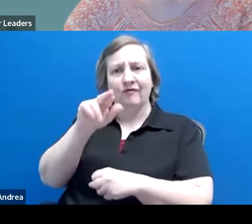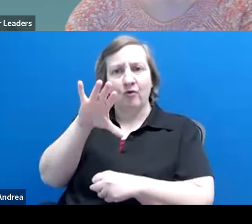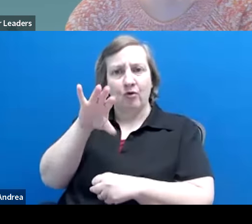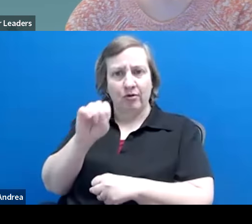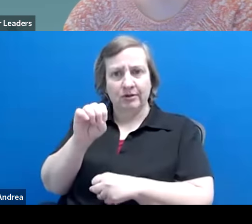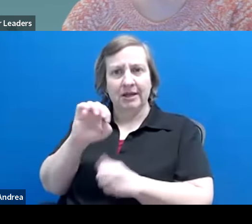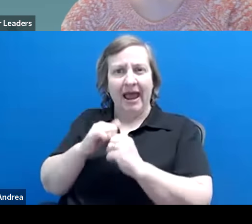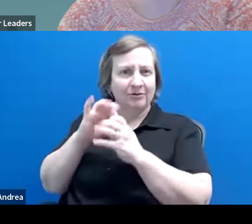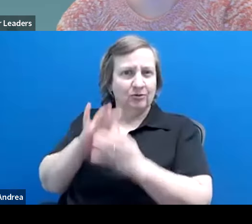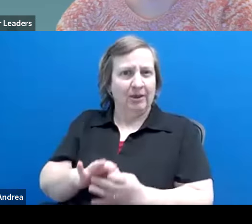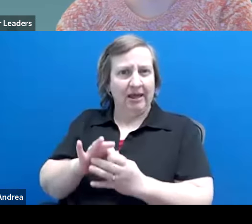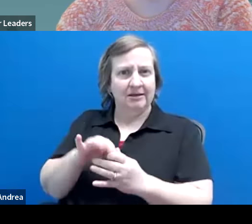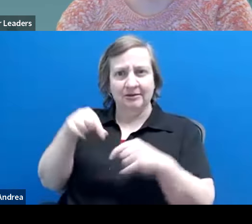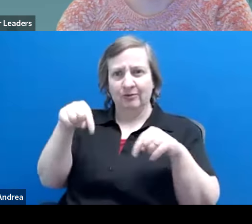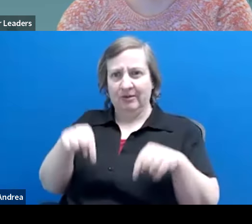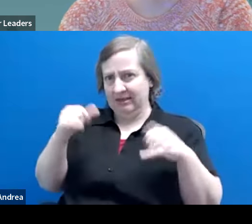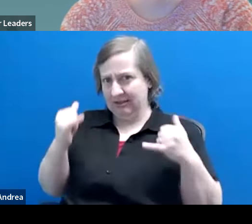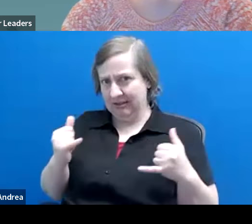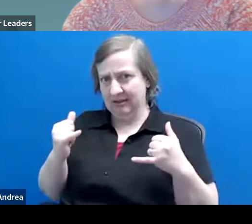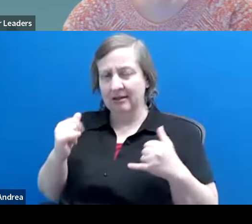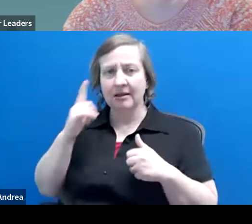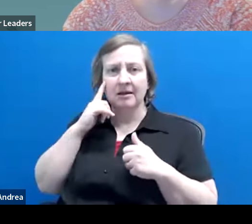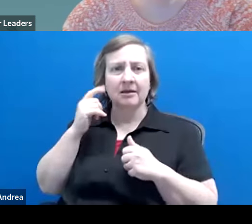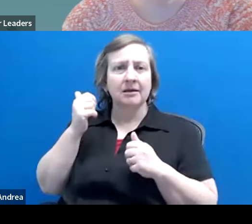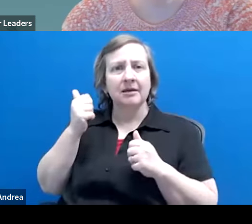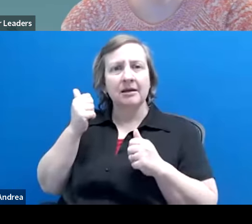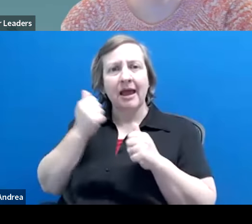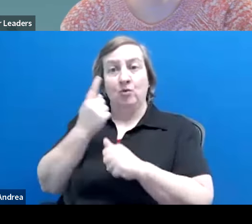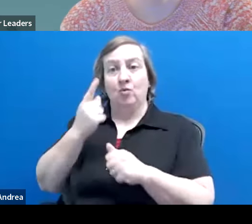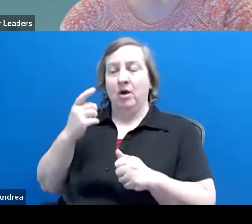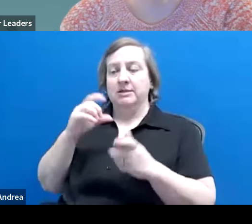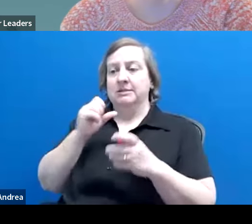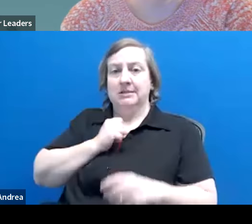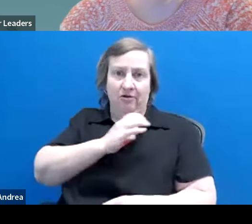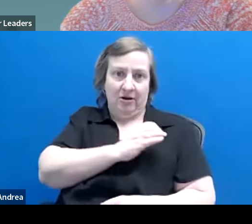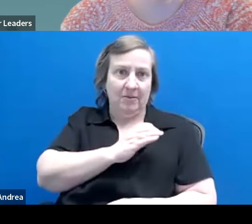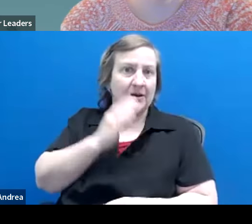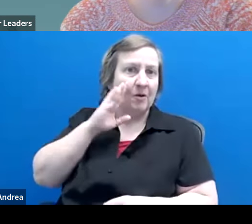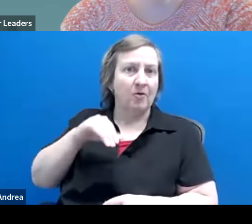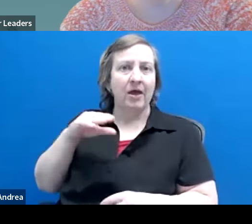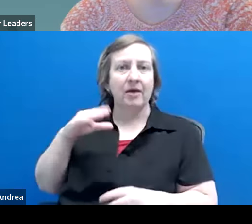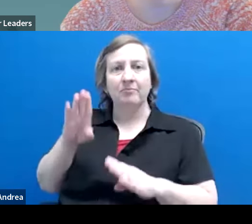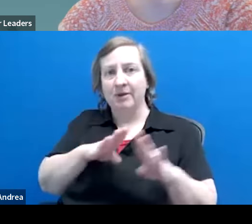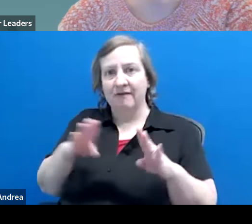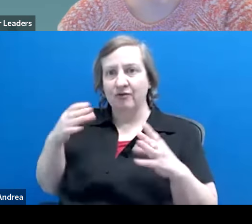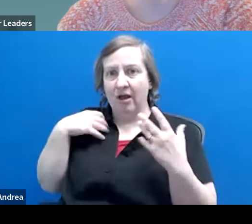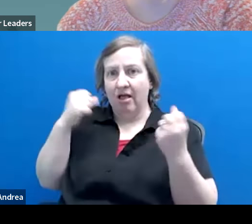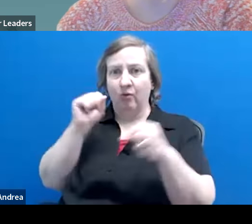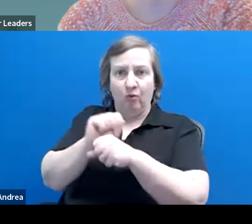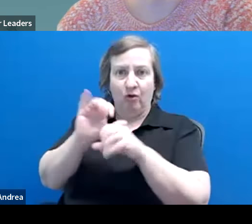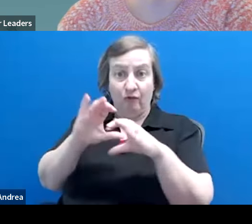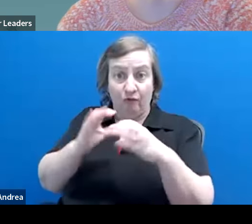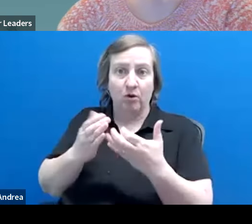relate to what we're doing here? I think everyone on this steering committee knows that, you know, behavioral health workforce is a real need. There's